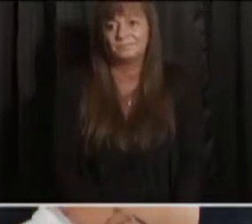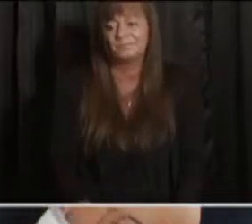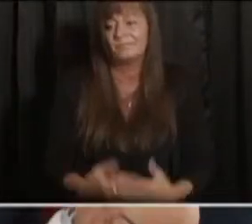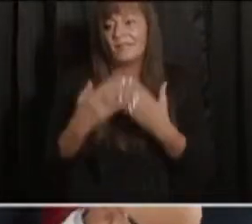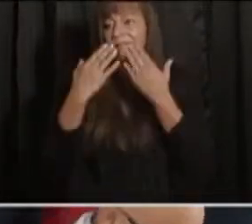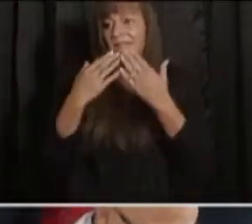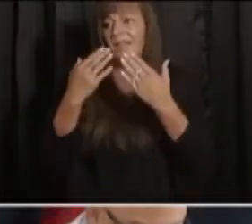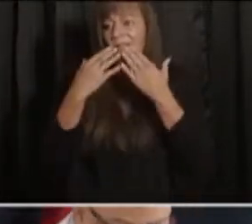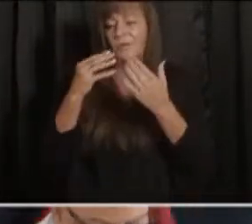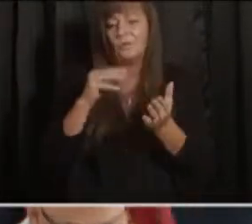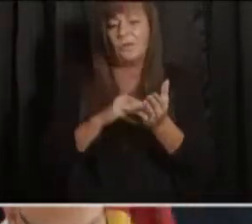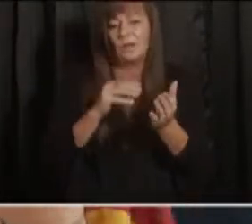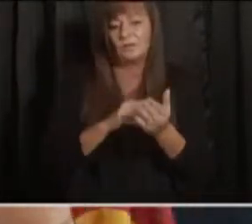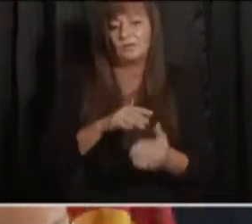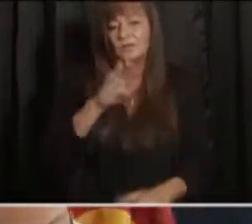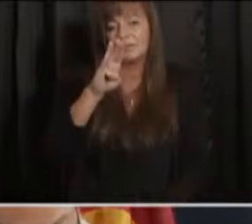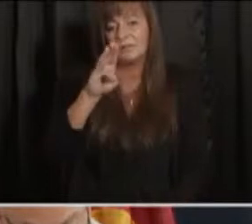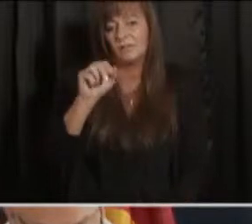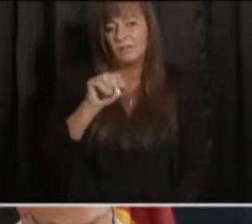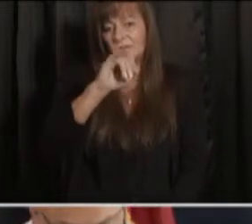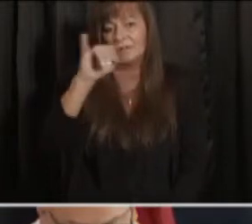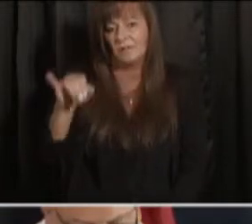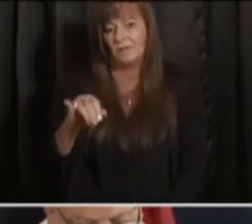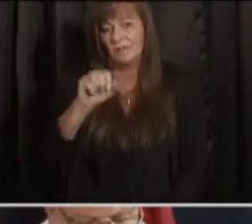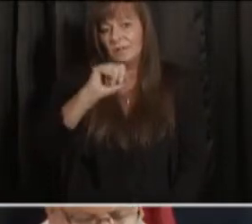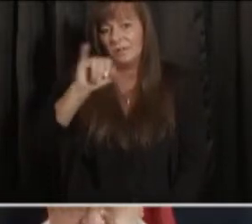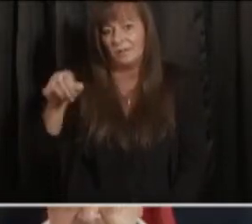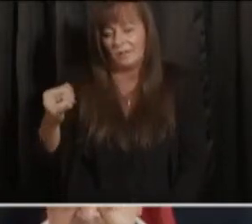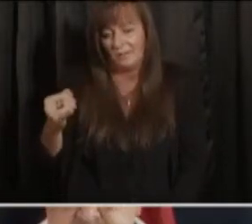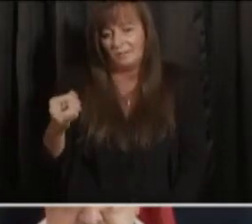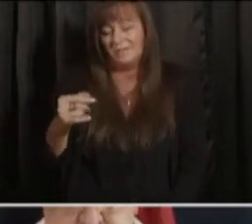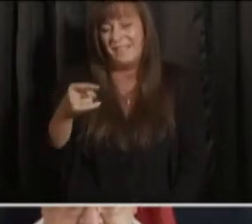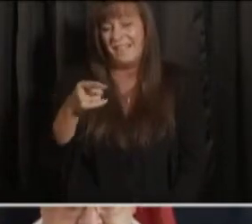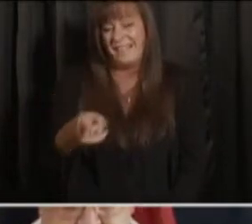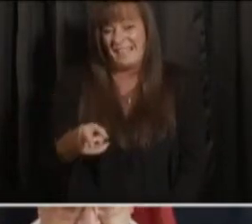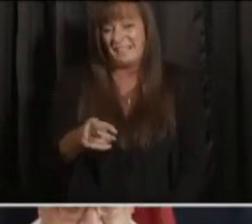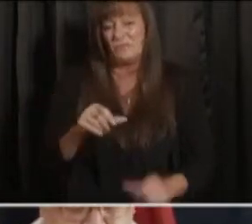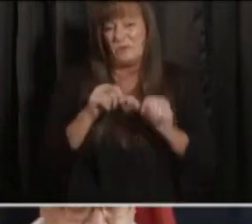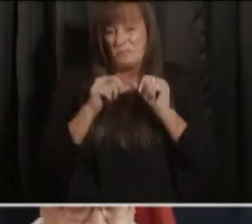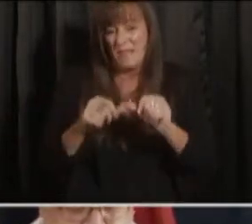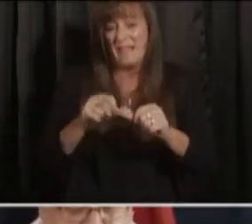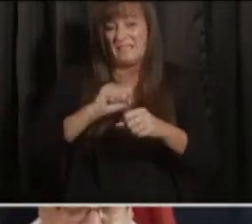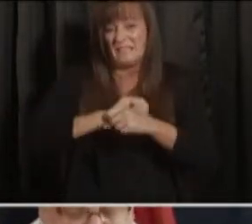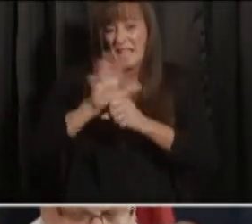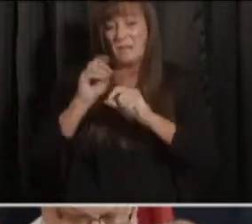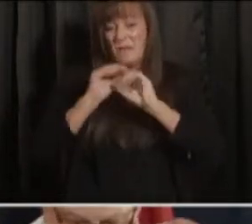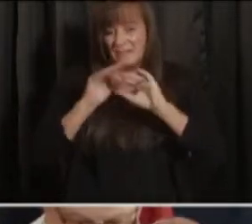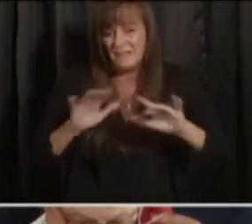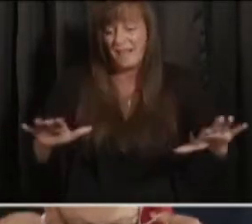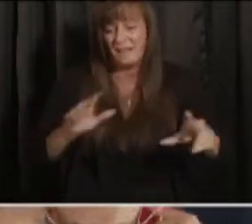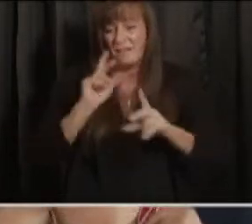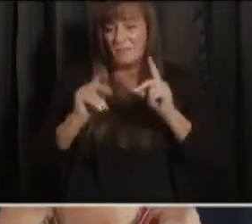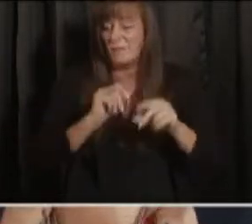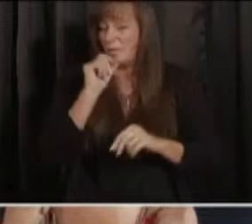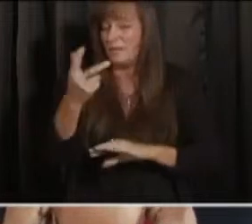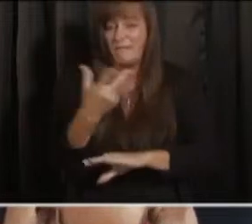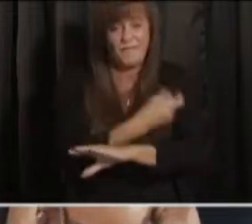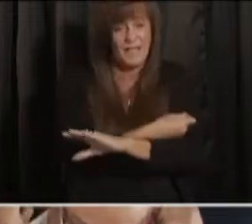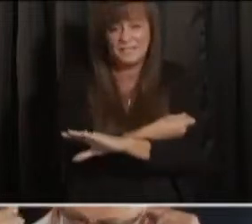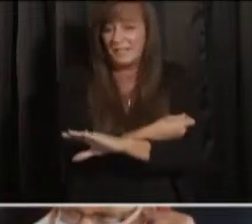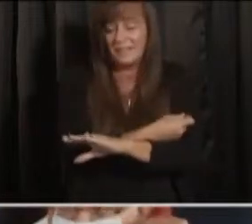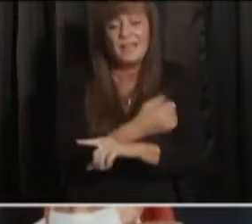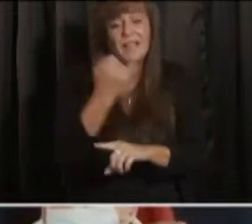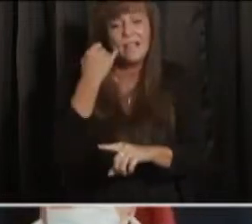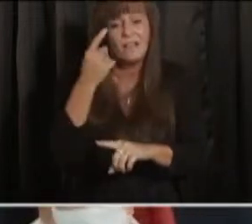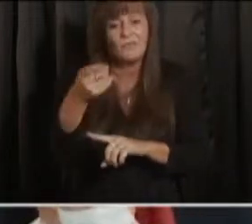Thank you, Dr. Bazaj. This remains a pandemic of the unvaccinated. Look, and if you're